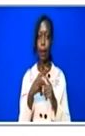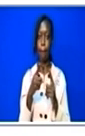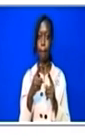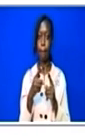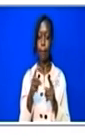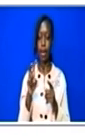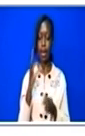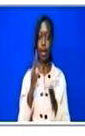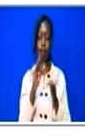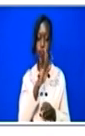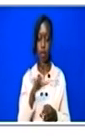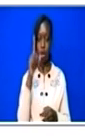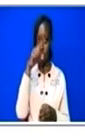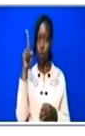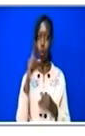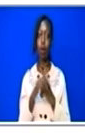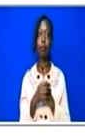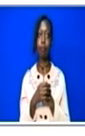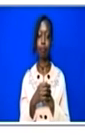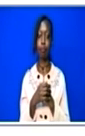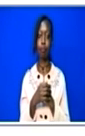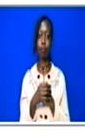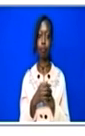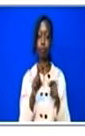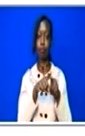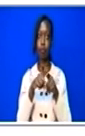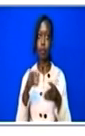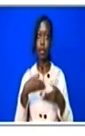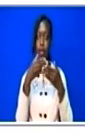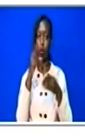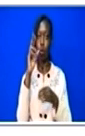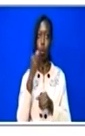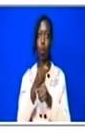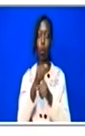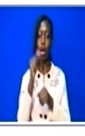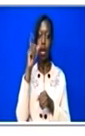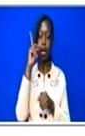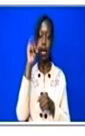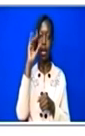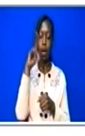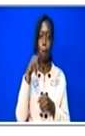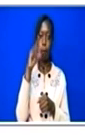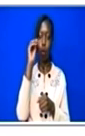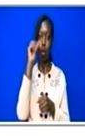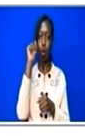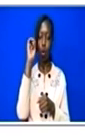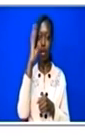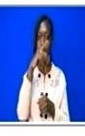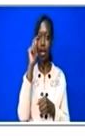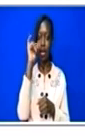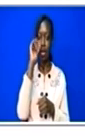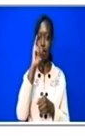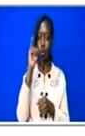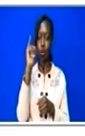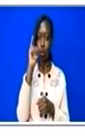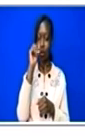of fatty acids and glycerol. Then, two functions of adipose tissue. Adipose tissue